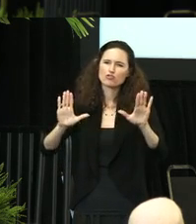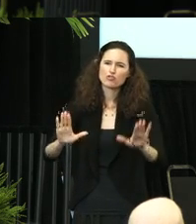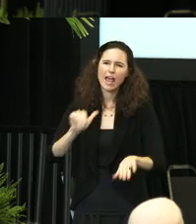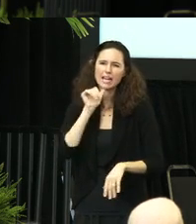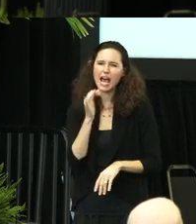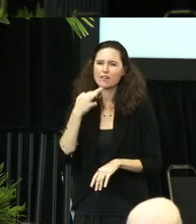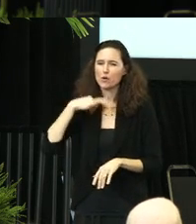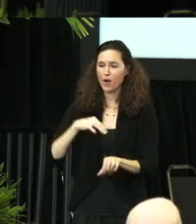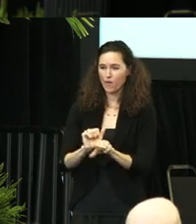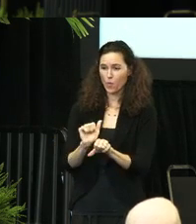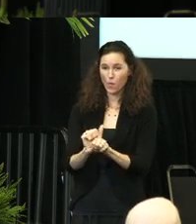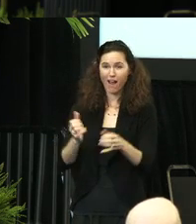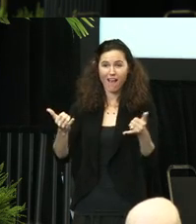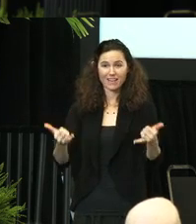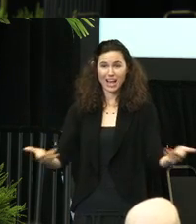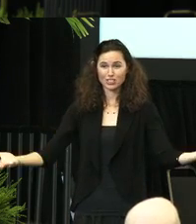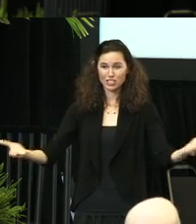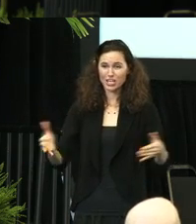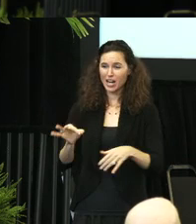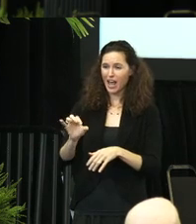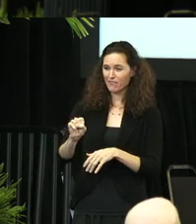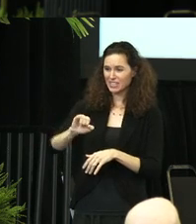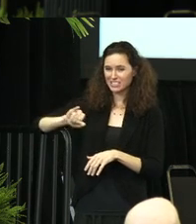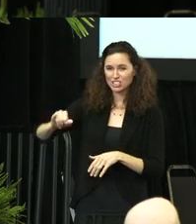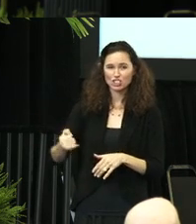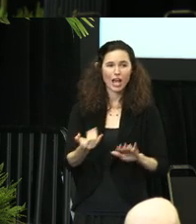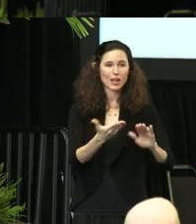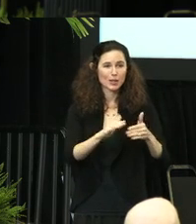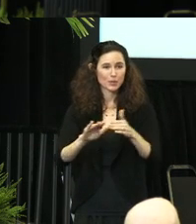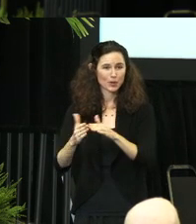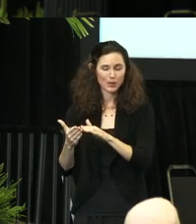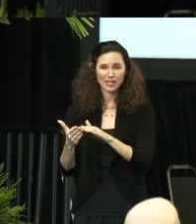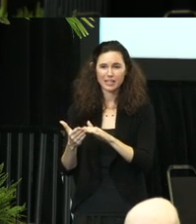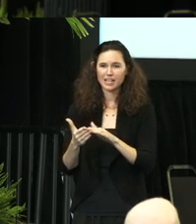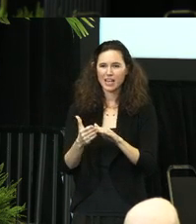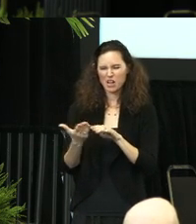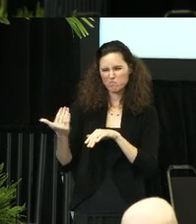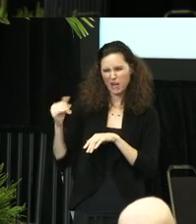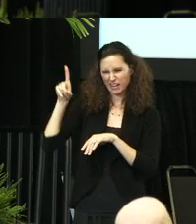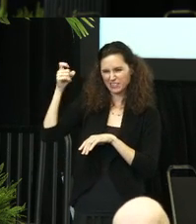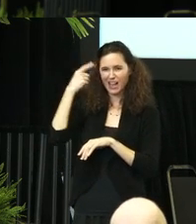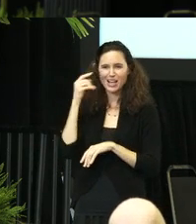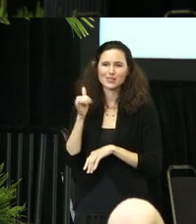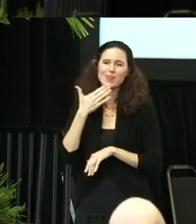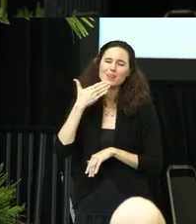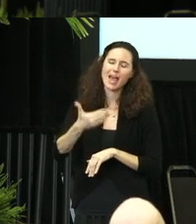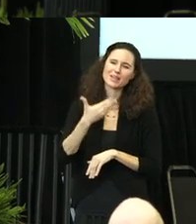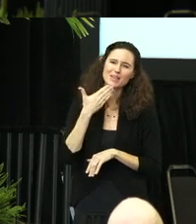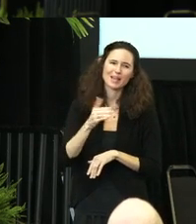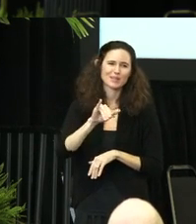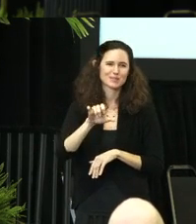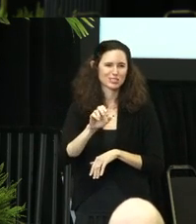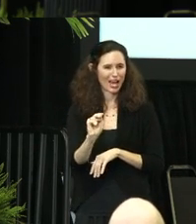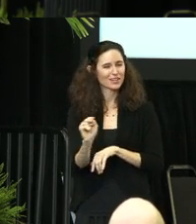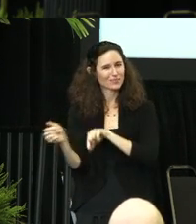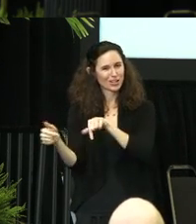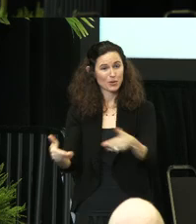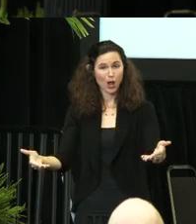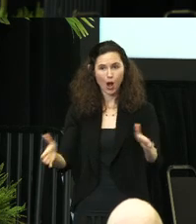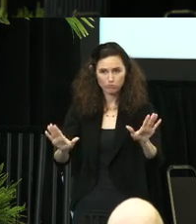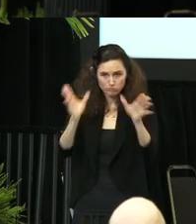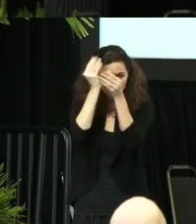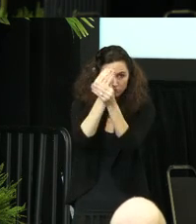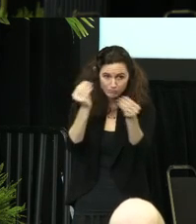going to be the face of FSCJ in the community and back in Tallahassee as well. So thanks, Jen. Thanks for, and by the